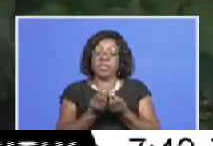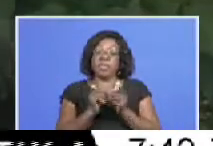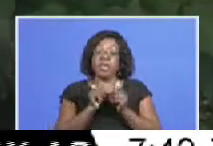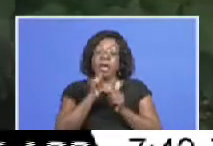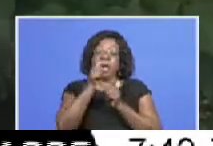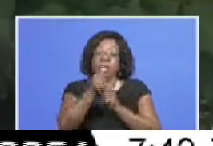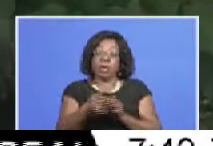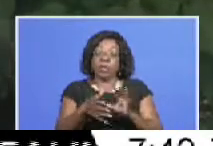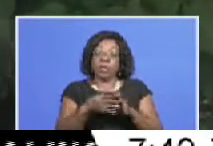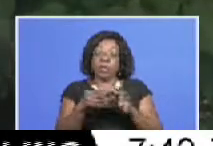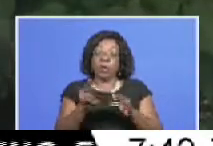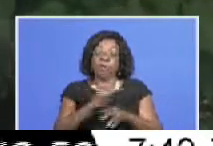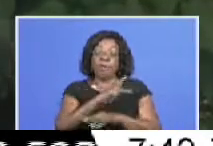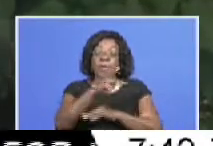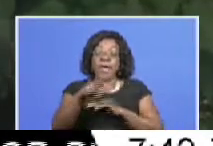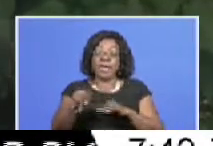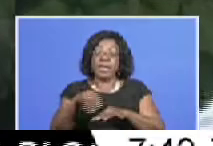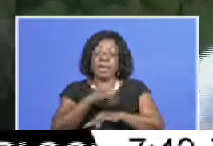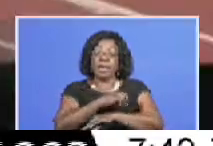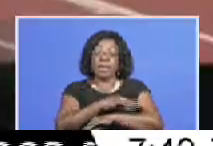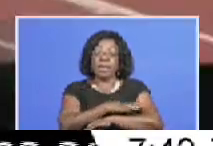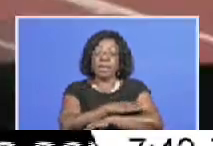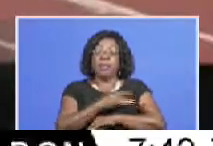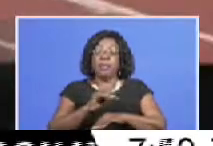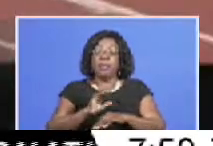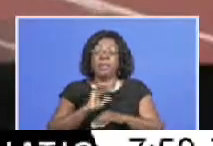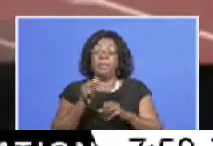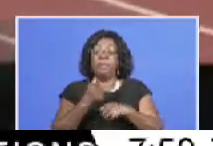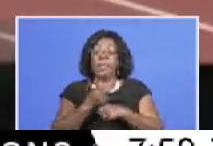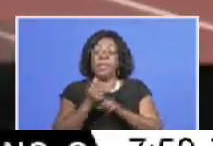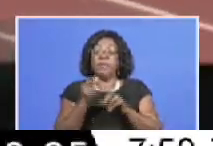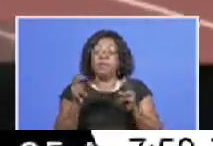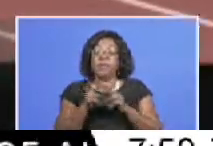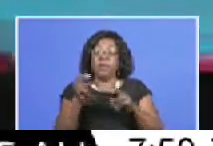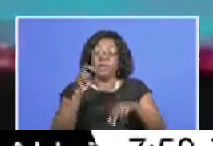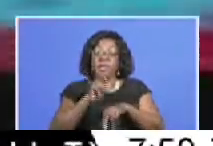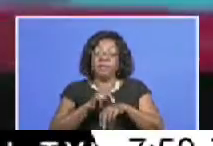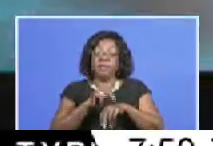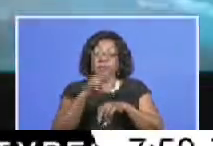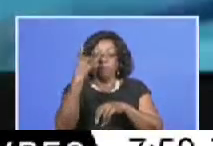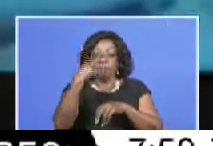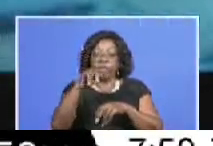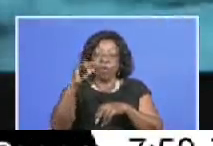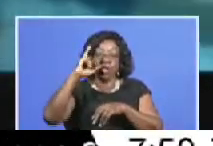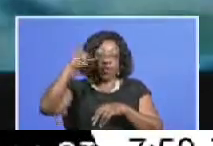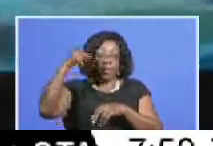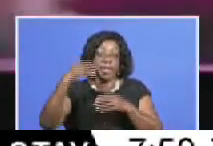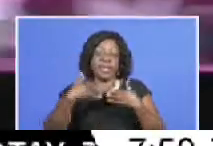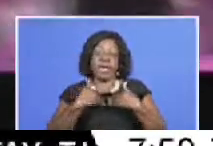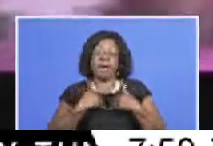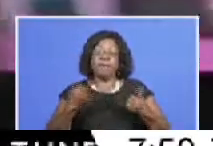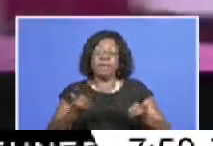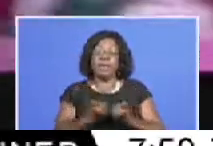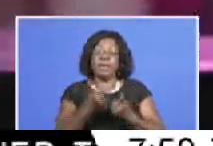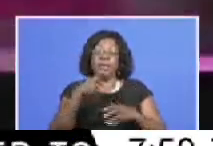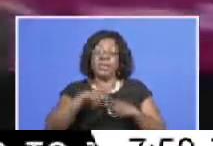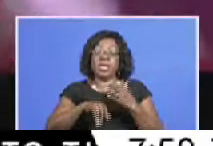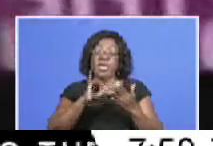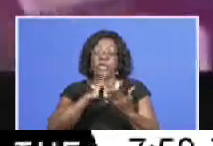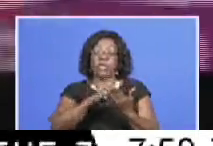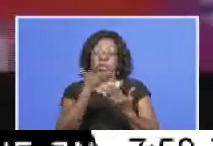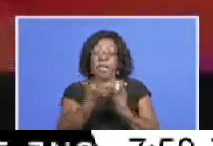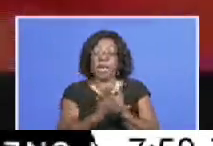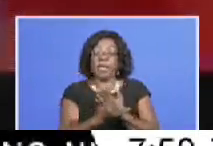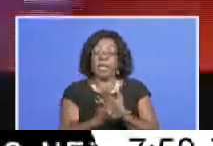obviously the social distancing made it very difficult for Tokyo to have the Games in July. And so I think the right decision was